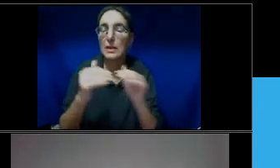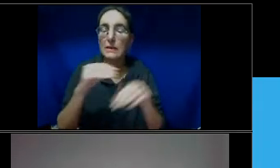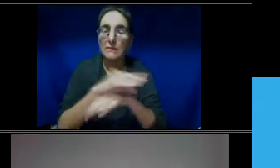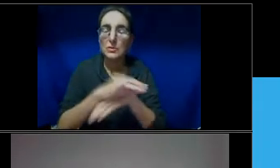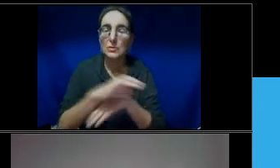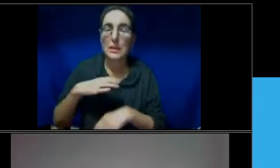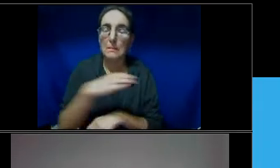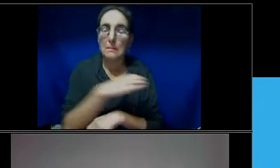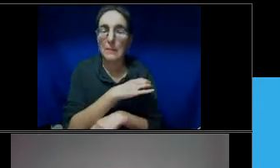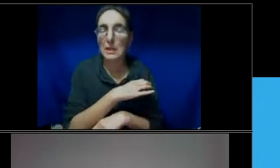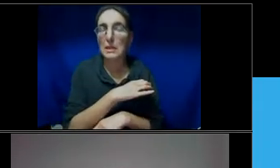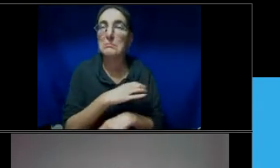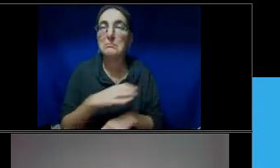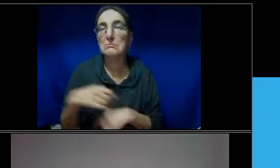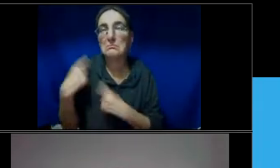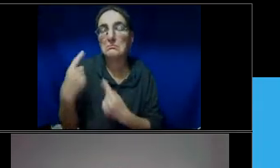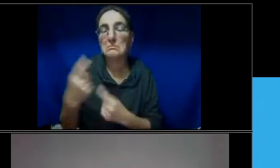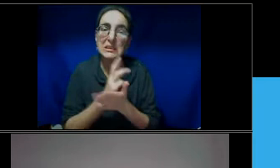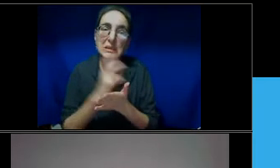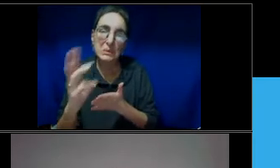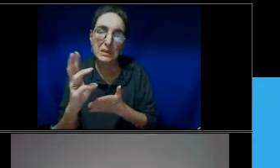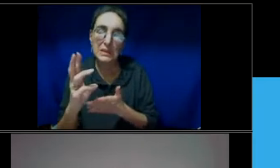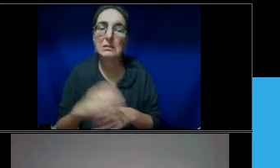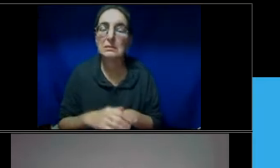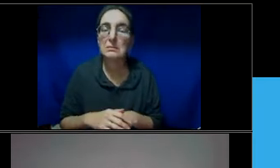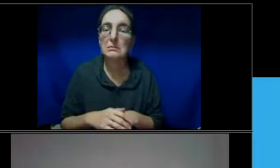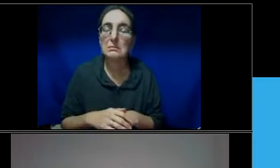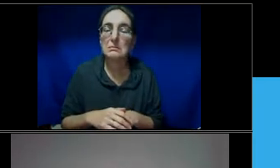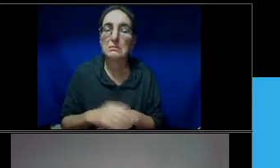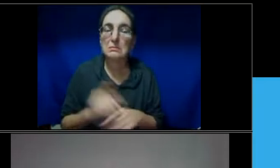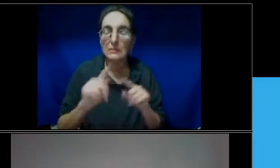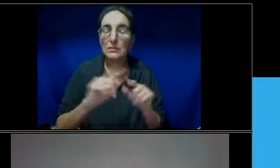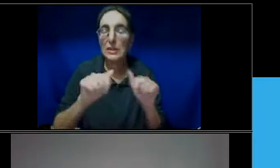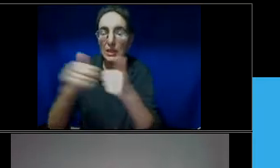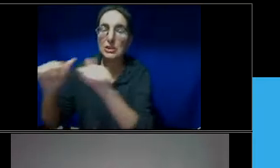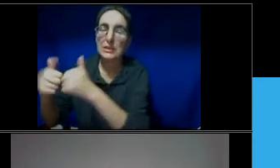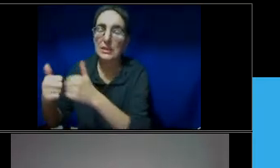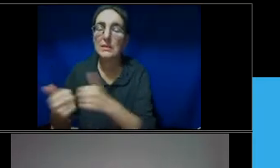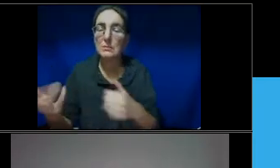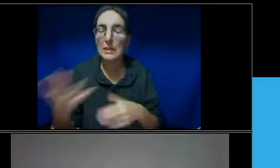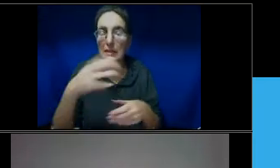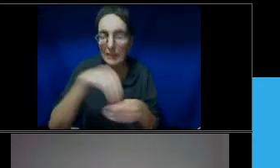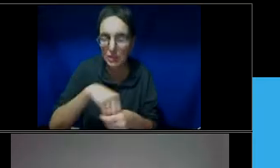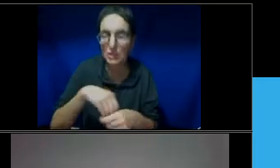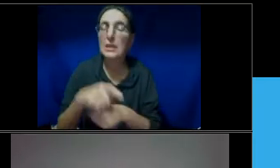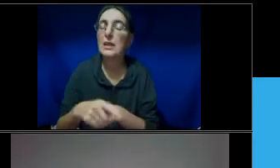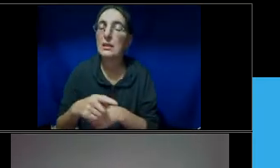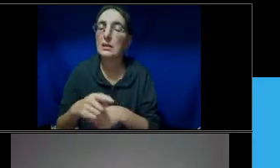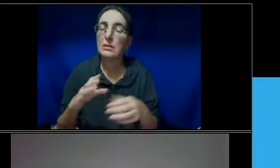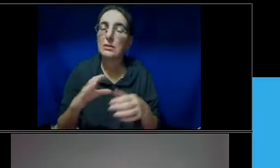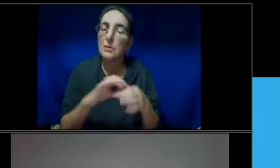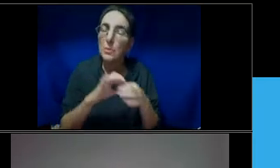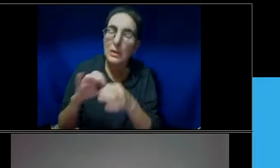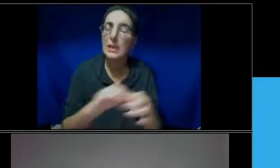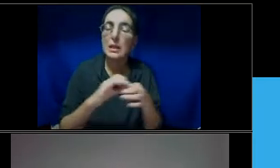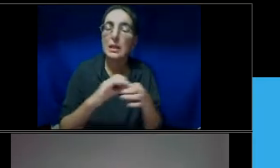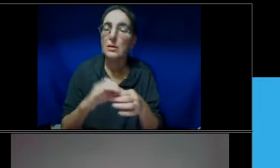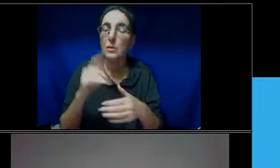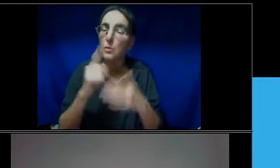last 6 weeks, our 3 agencies have been engaging and trying to coordinate around what this looks